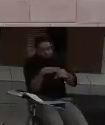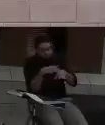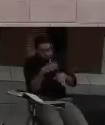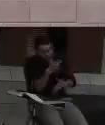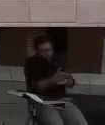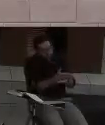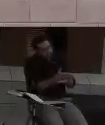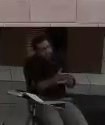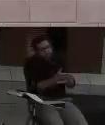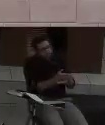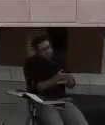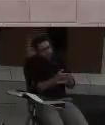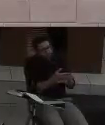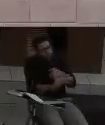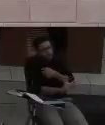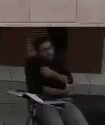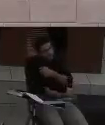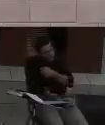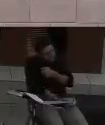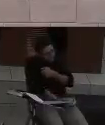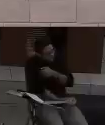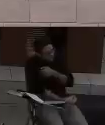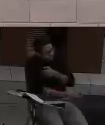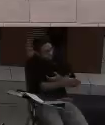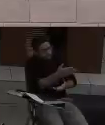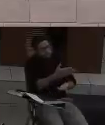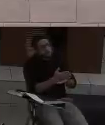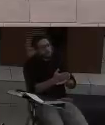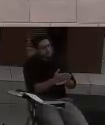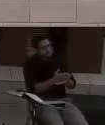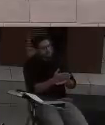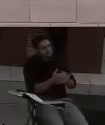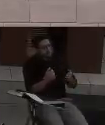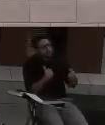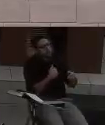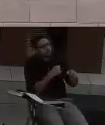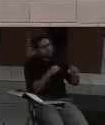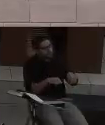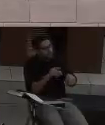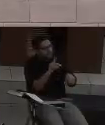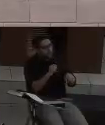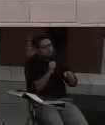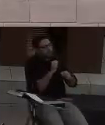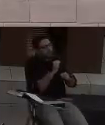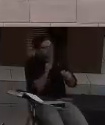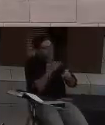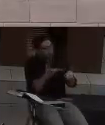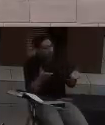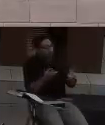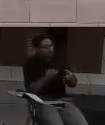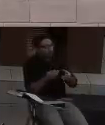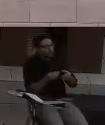of poverty and retaliation. We can do all things through Christ who strengthens us.